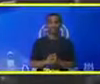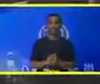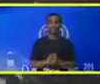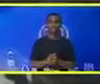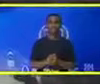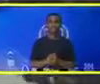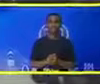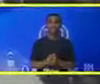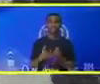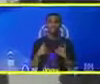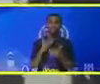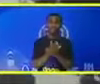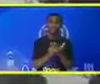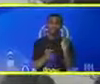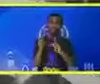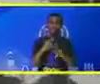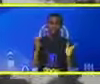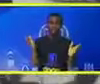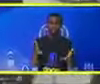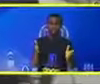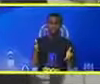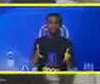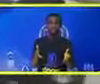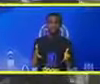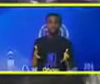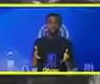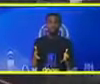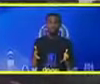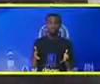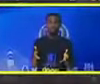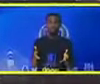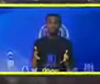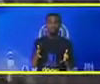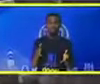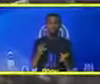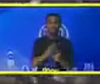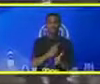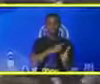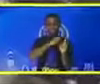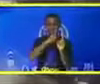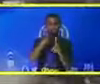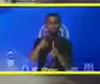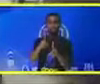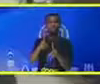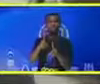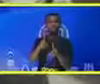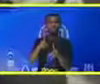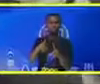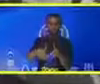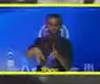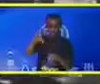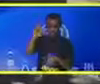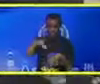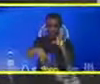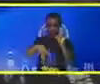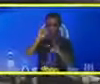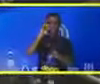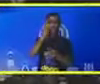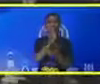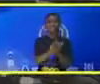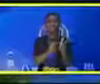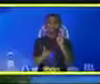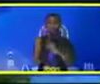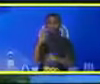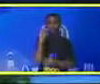There are some of you right now, by reason of this teaching, go and find the top five people who have contributed immensely in your